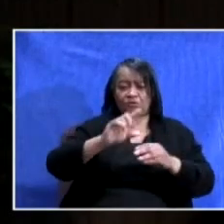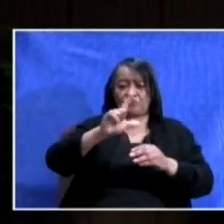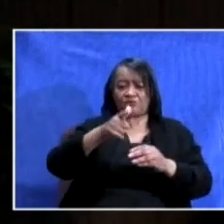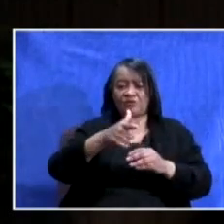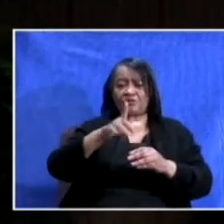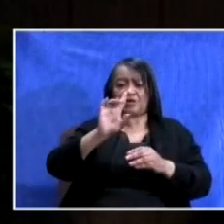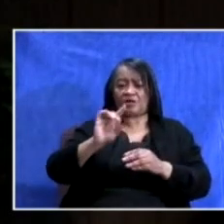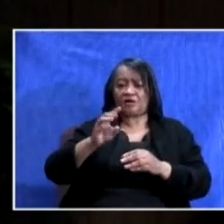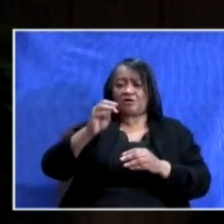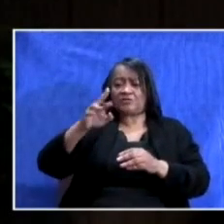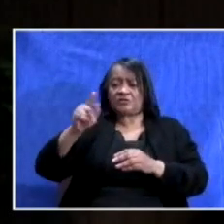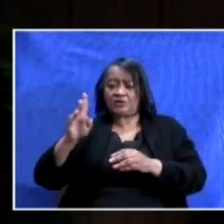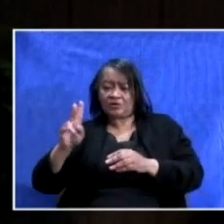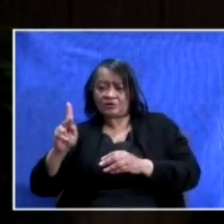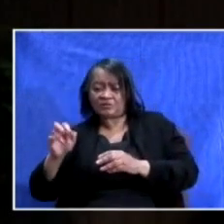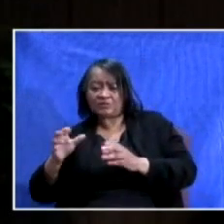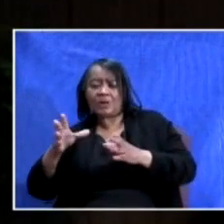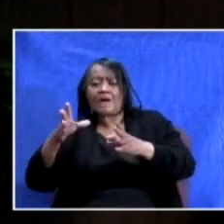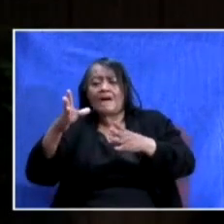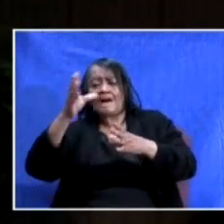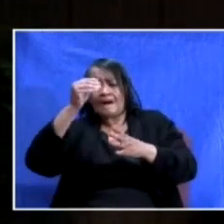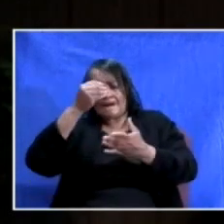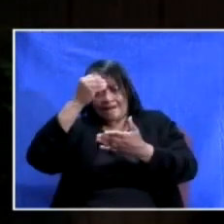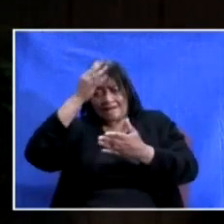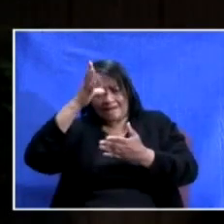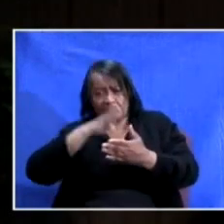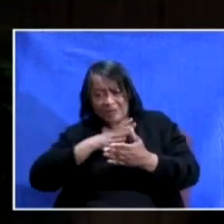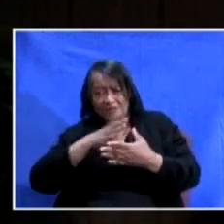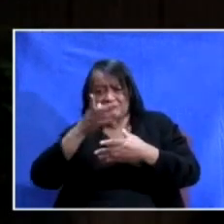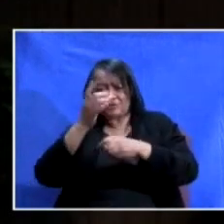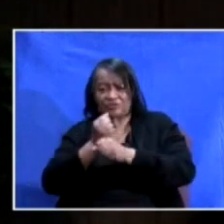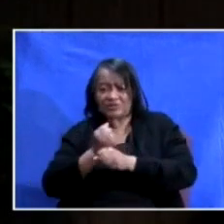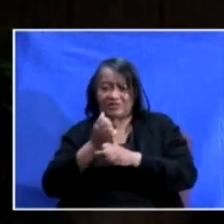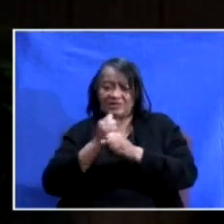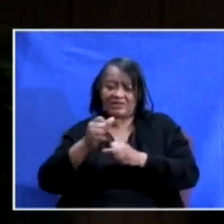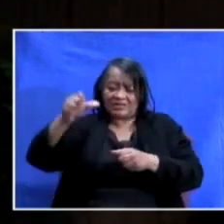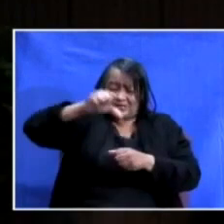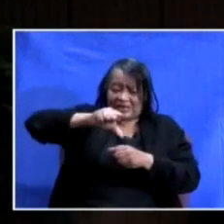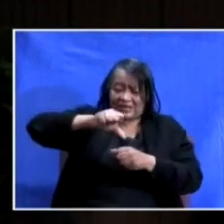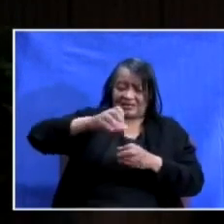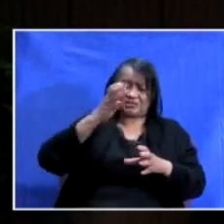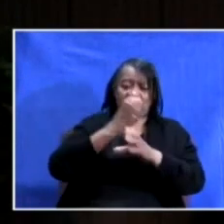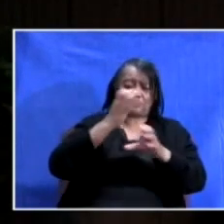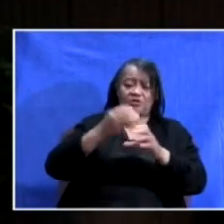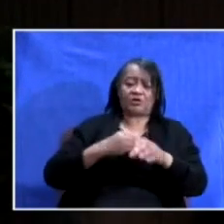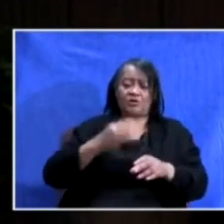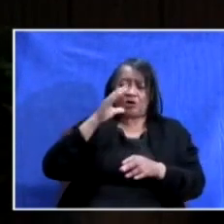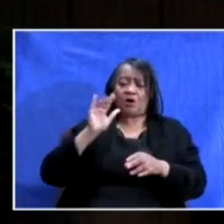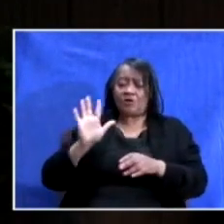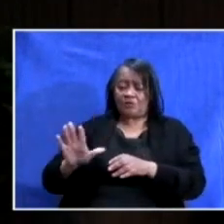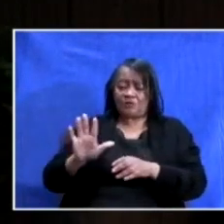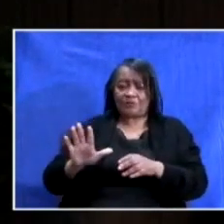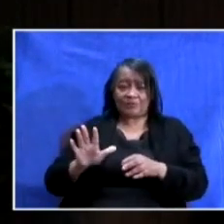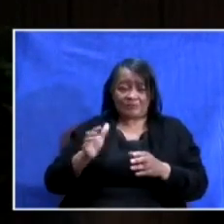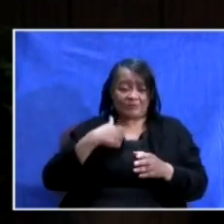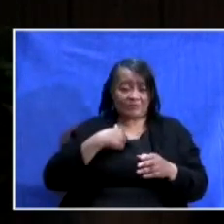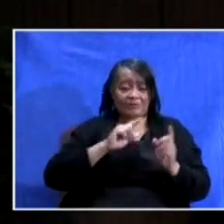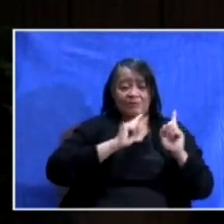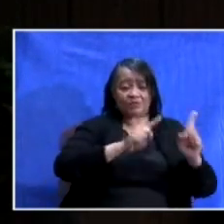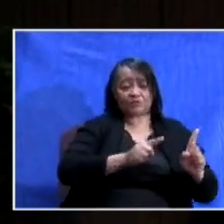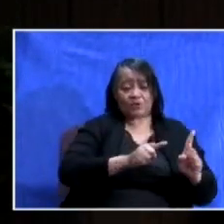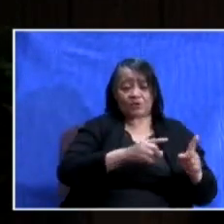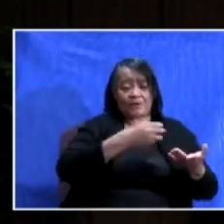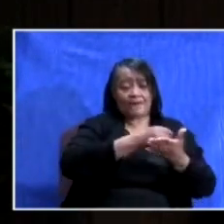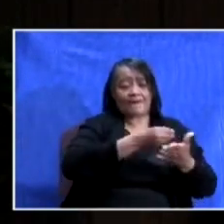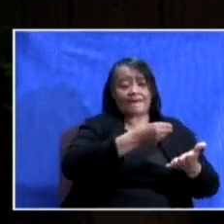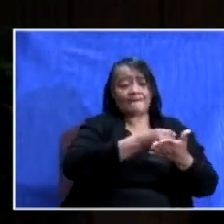a man trying to get some gas in his car, old car, white man. And in his, I was going to get a newspaper